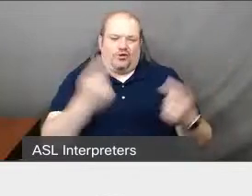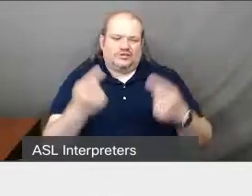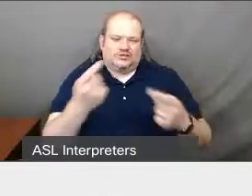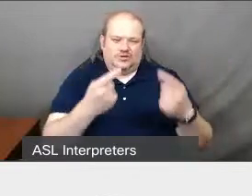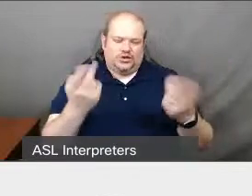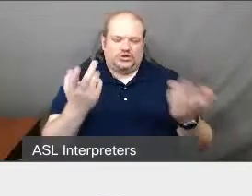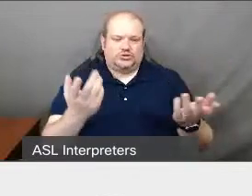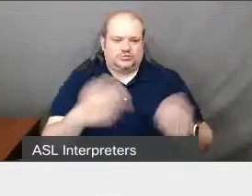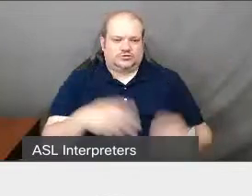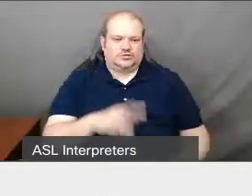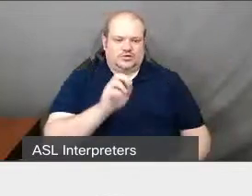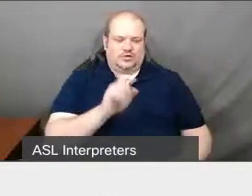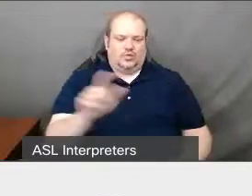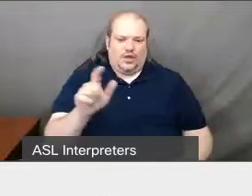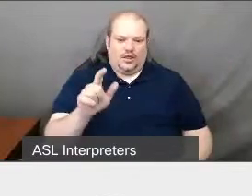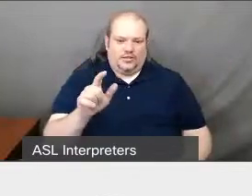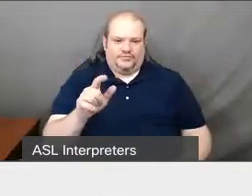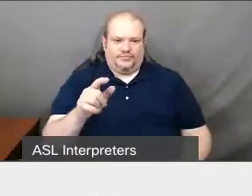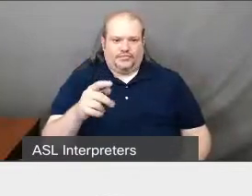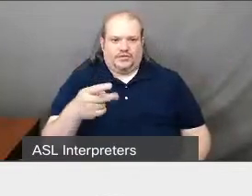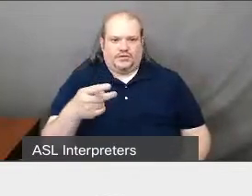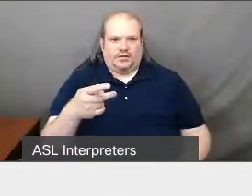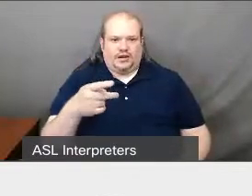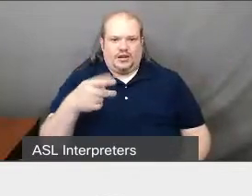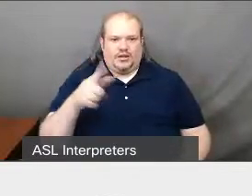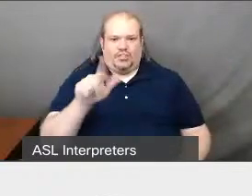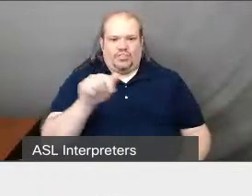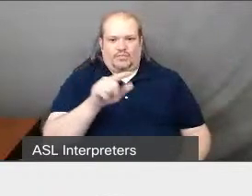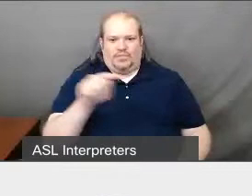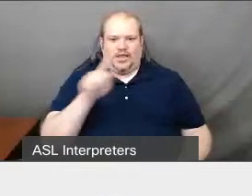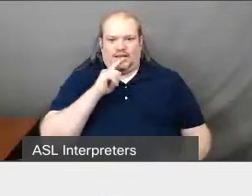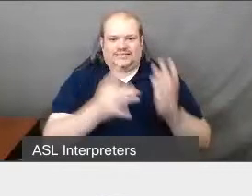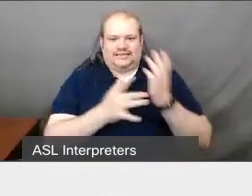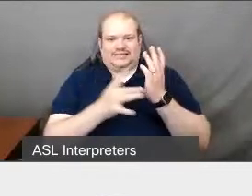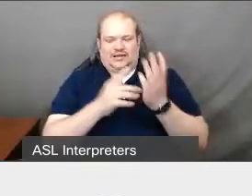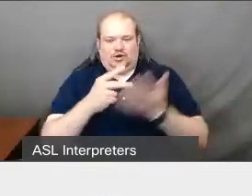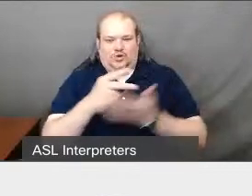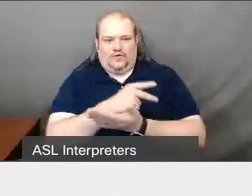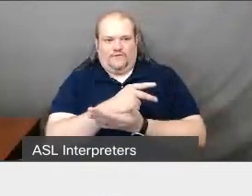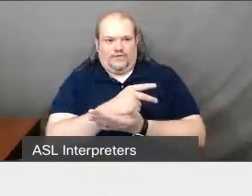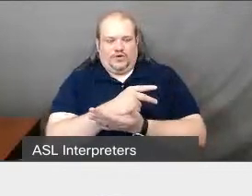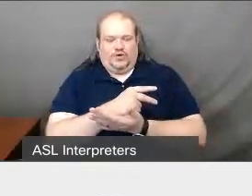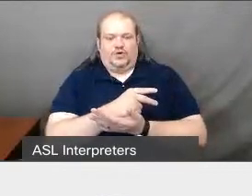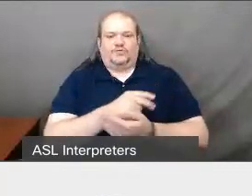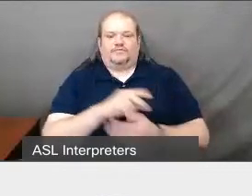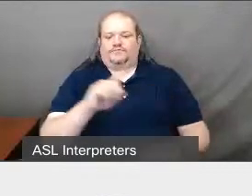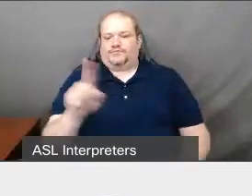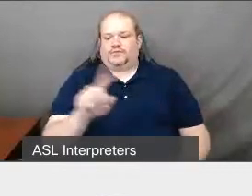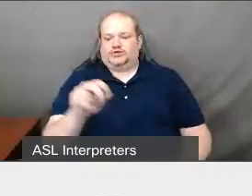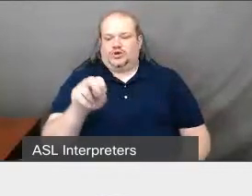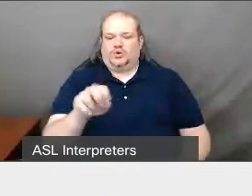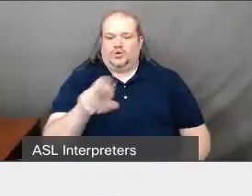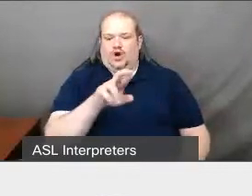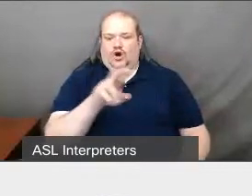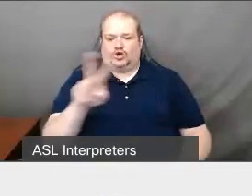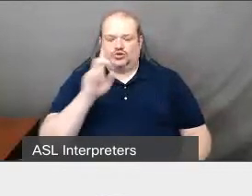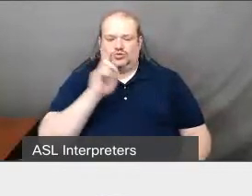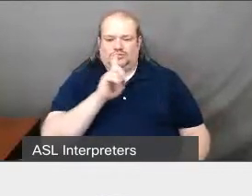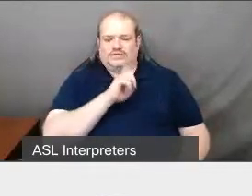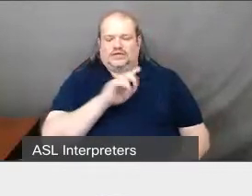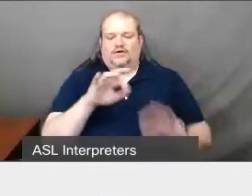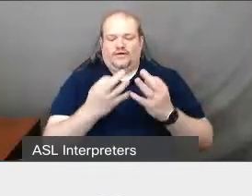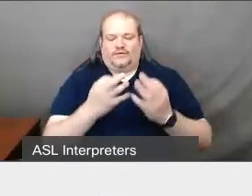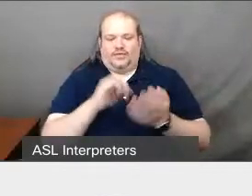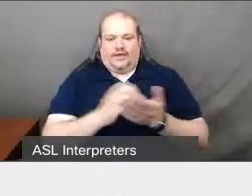Well, the preliminary plat is a technical review. Mhm. Property zoned R2 single family. The applicant is